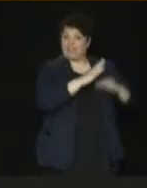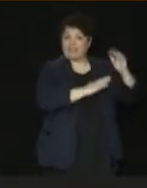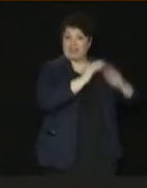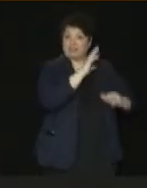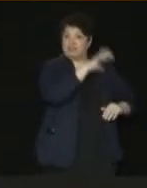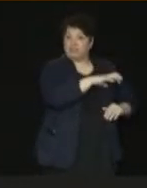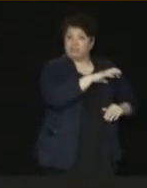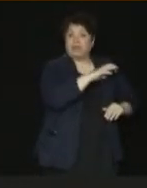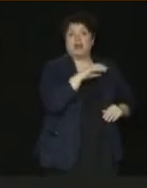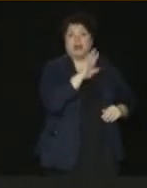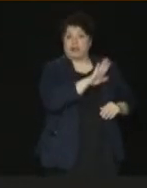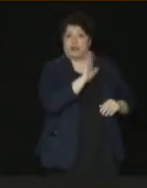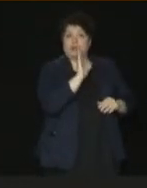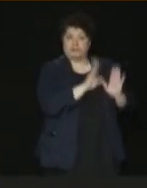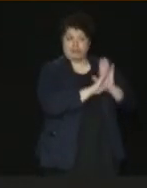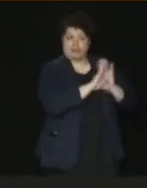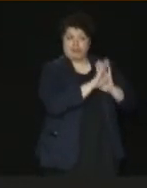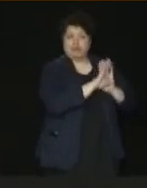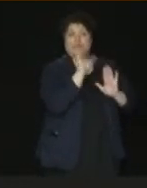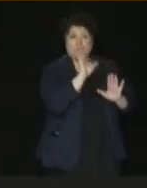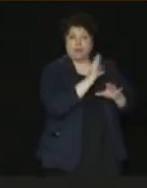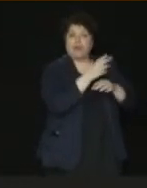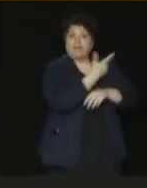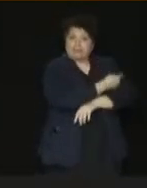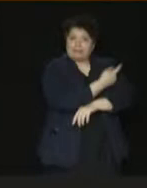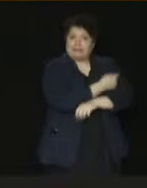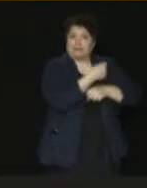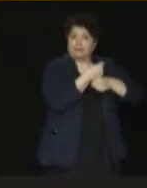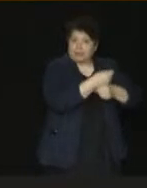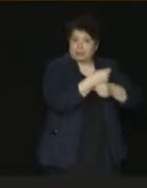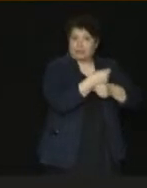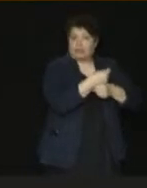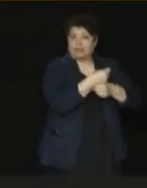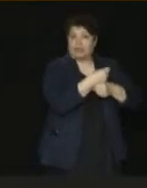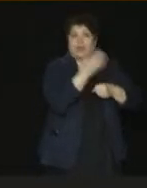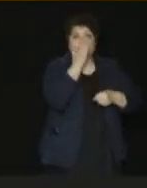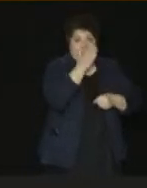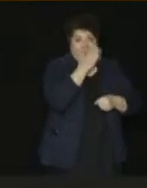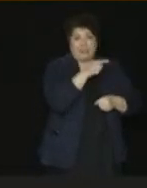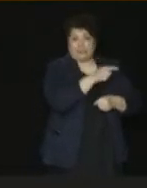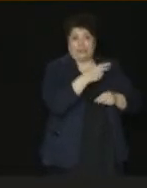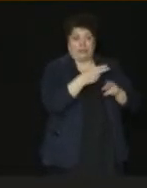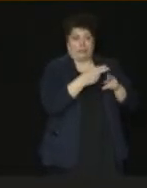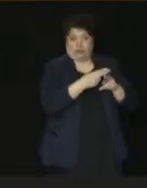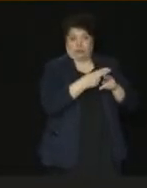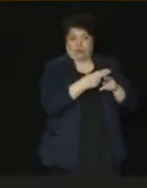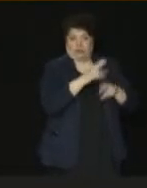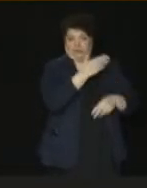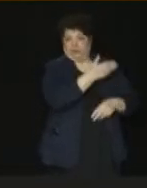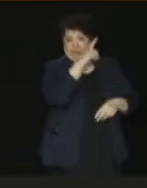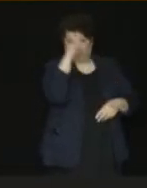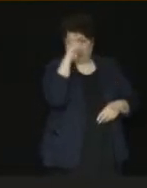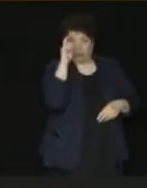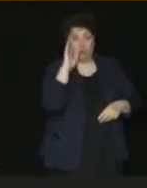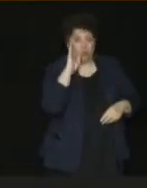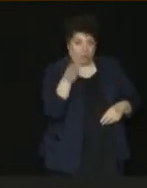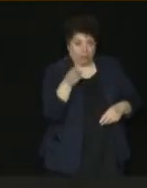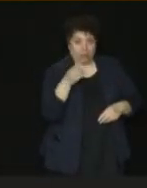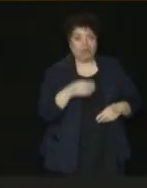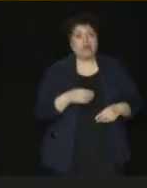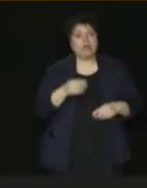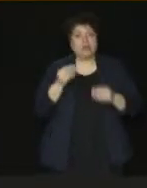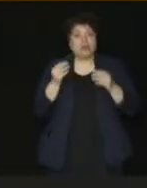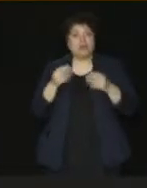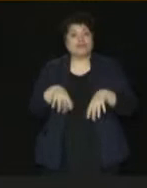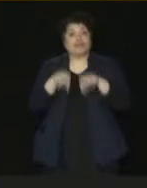having vaccine production capacity as of this coming summer. There's always more that we can